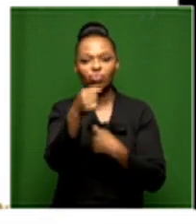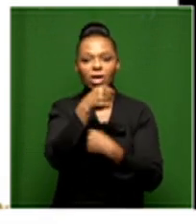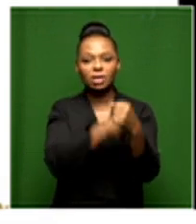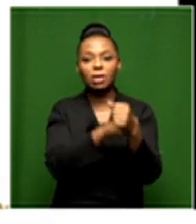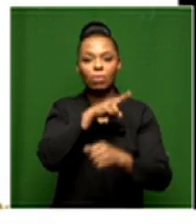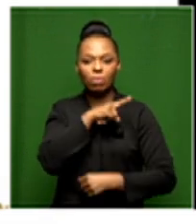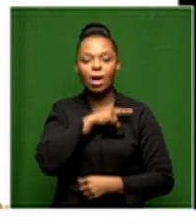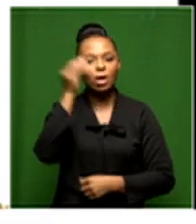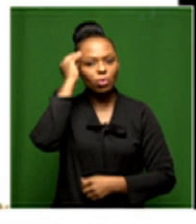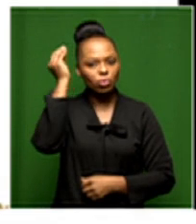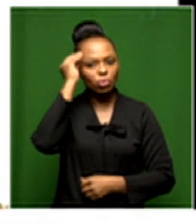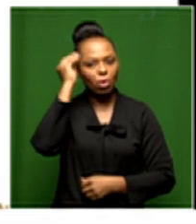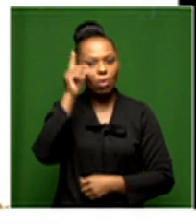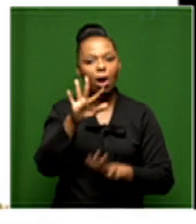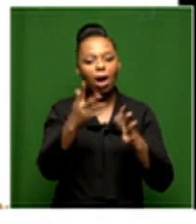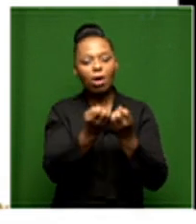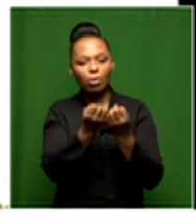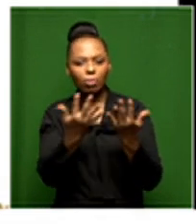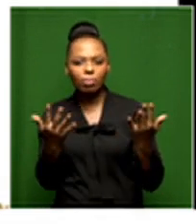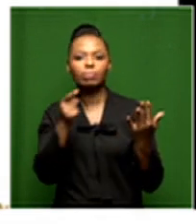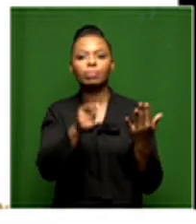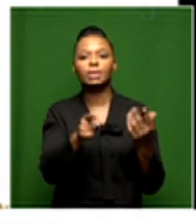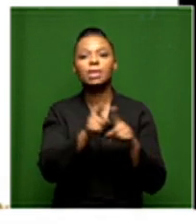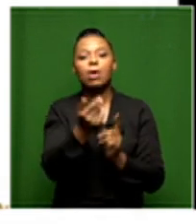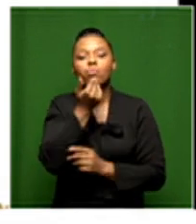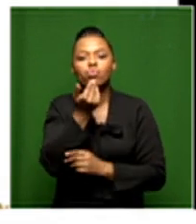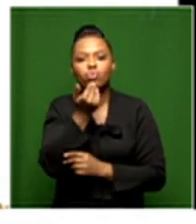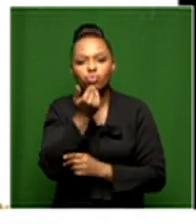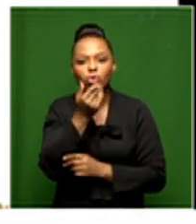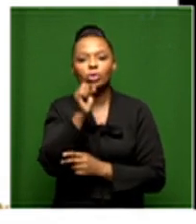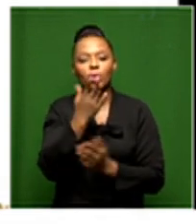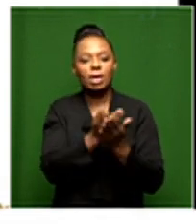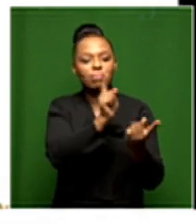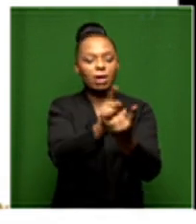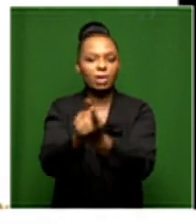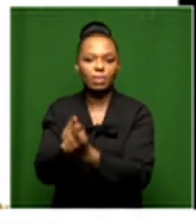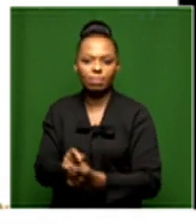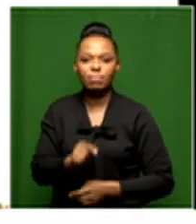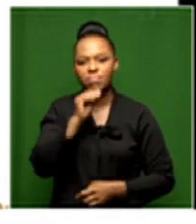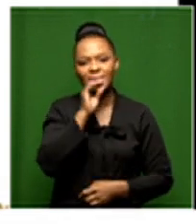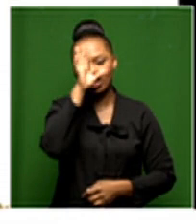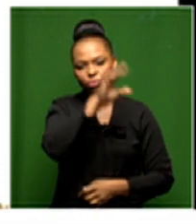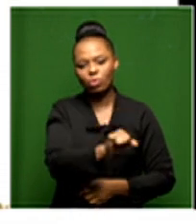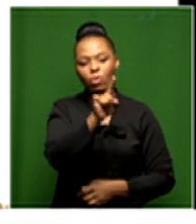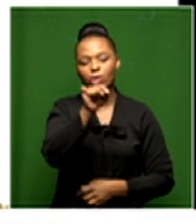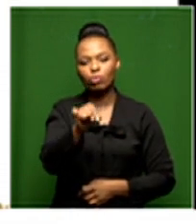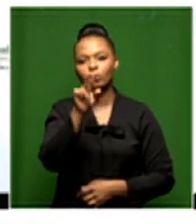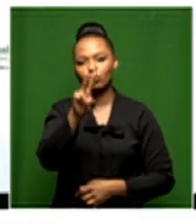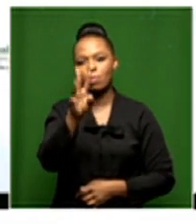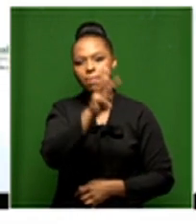that we know exactly who they all are and we'll be able to reach them. So we're estimating it's about 1.2 million healthcare